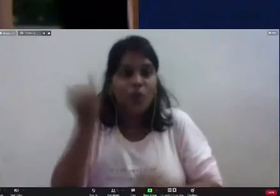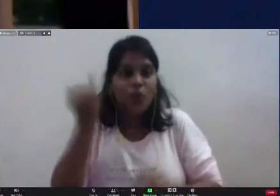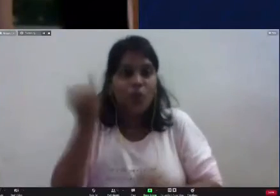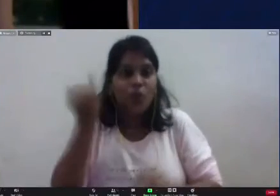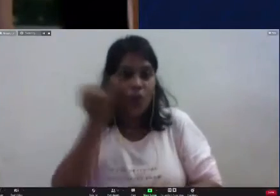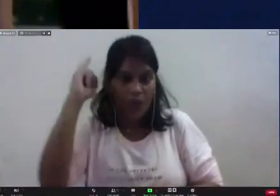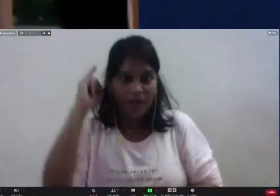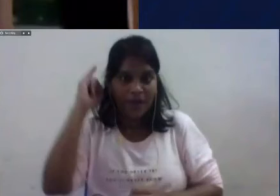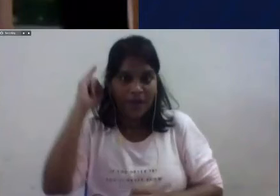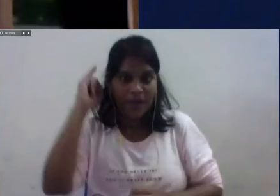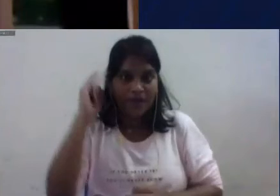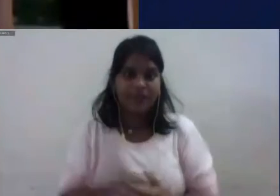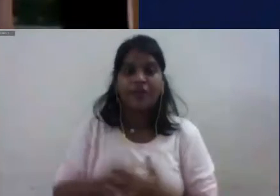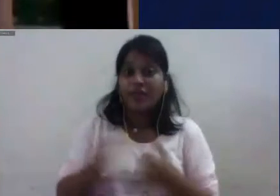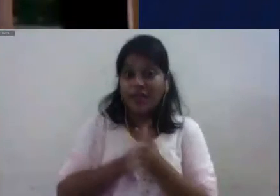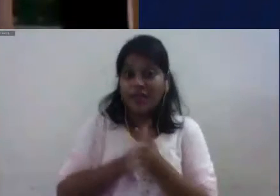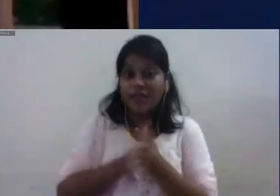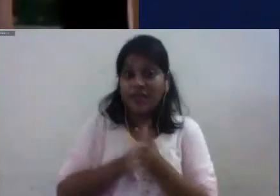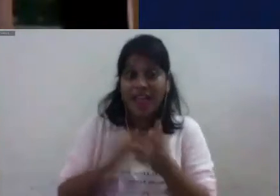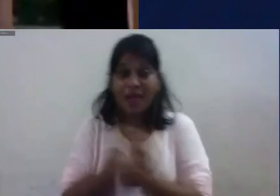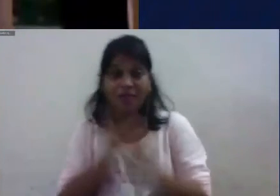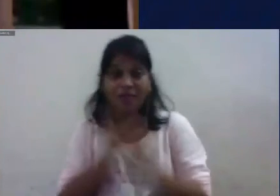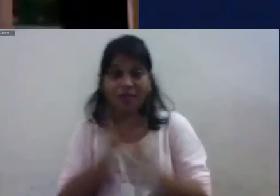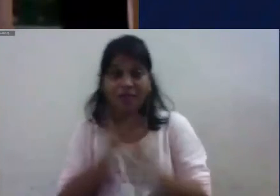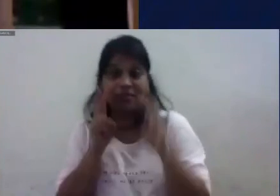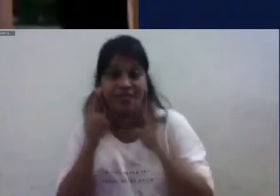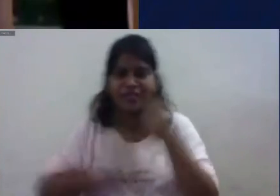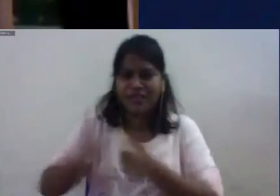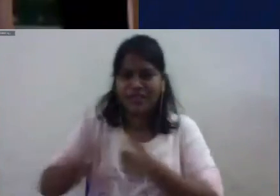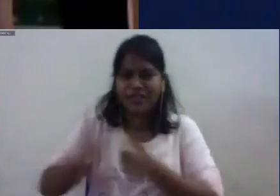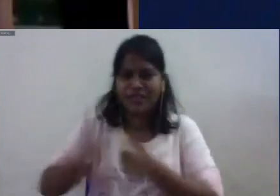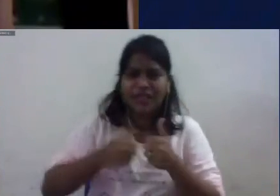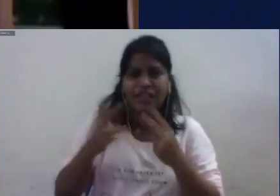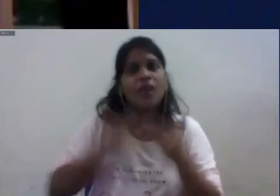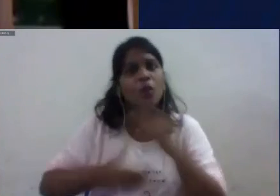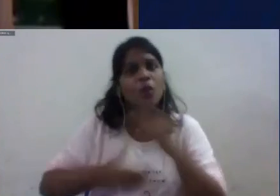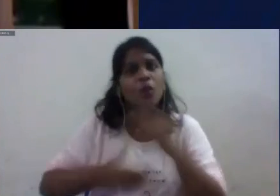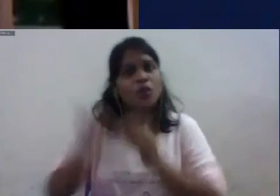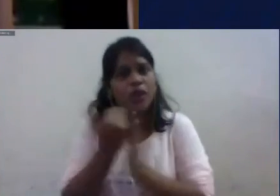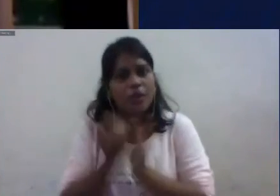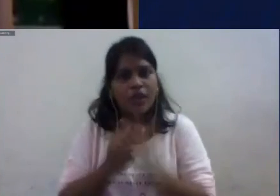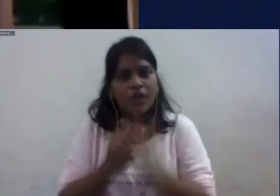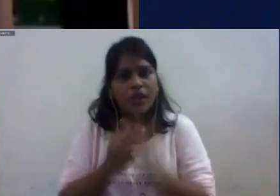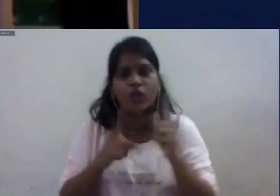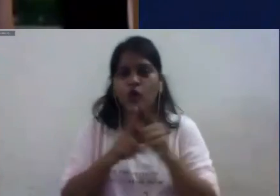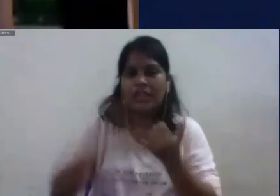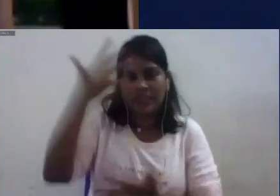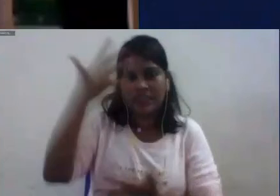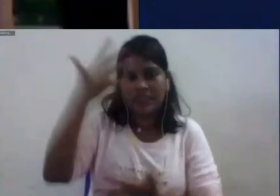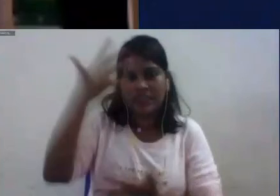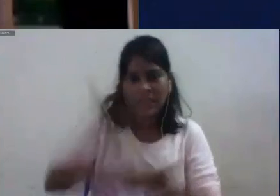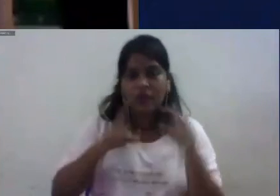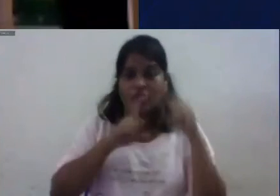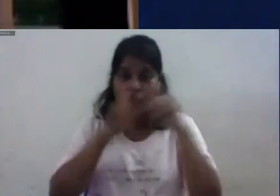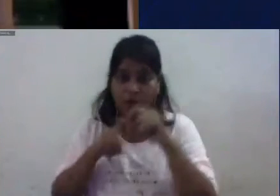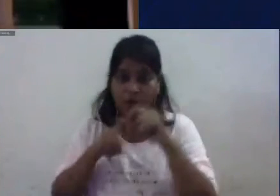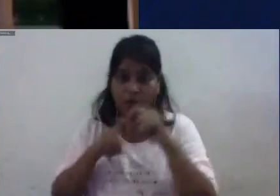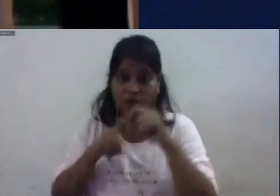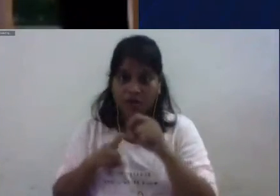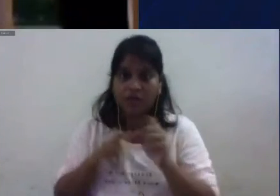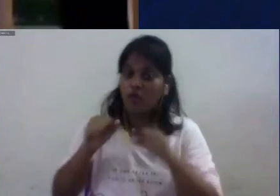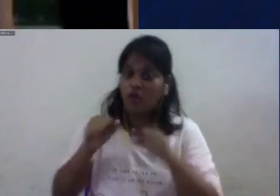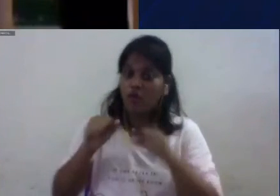way. Absolutely love the approach, which kind of challenges our conventional methods of doing the surveys and running questionnaires. Of course, the